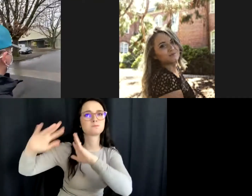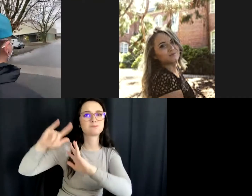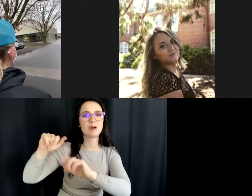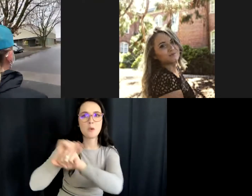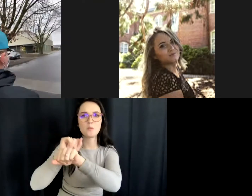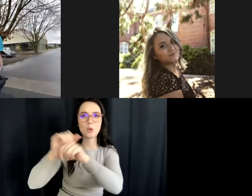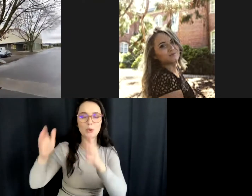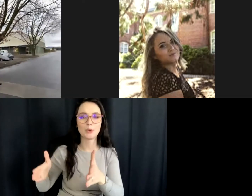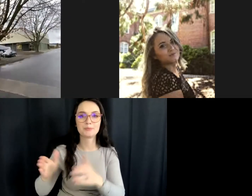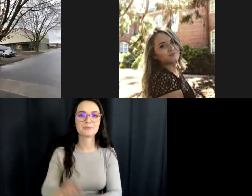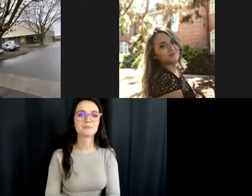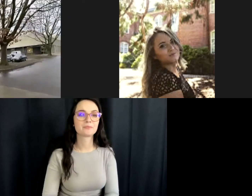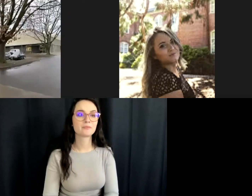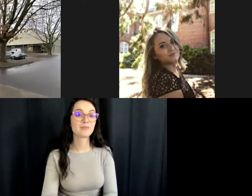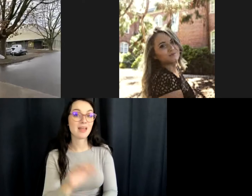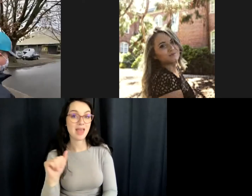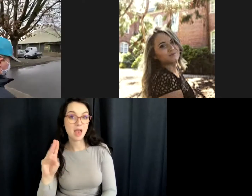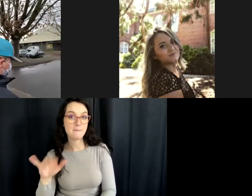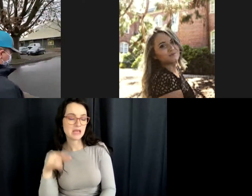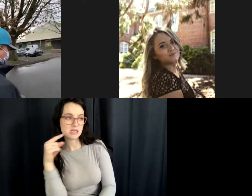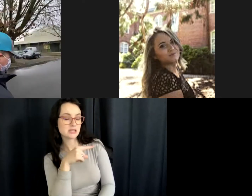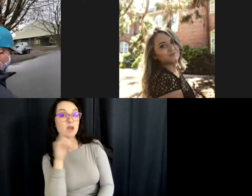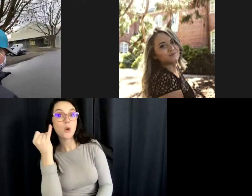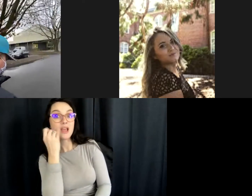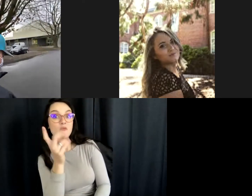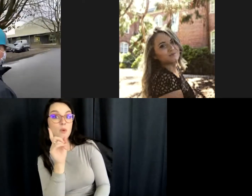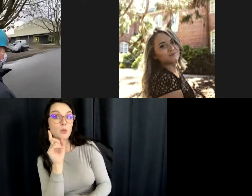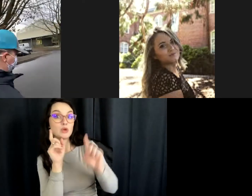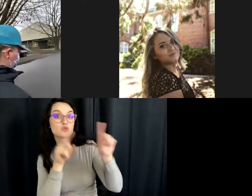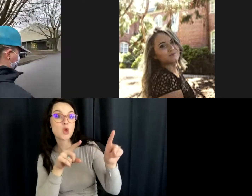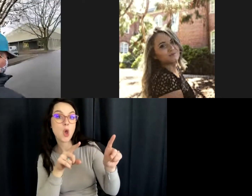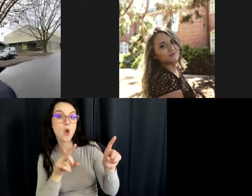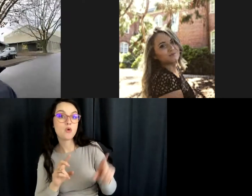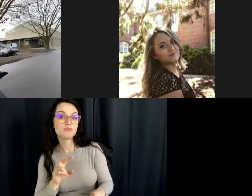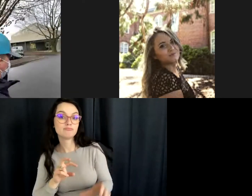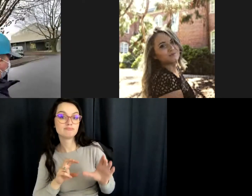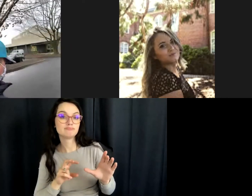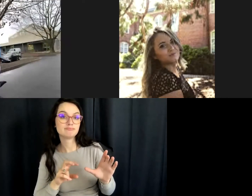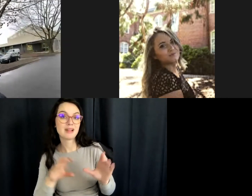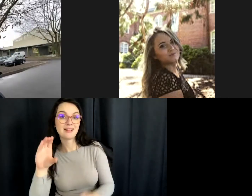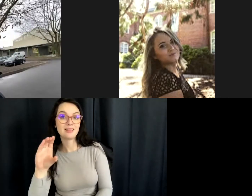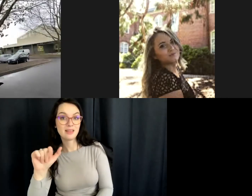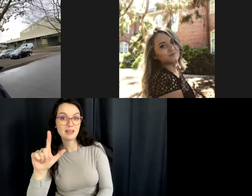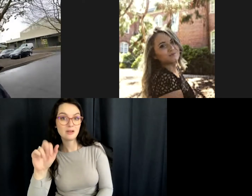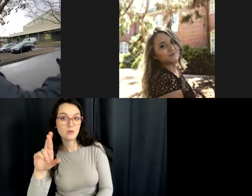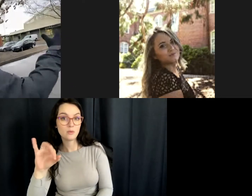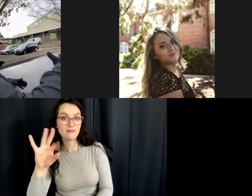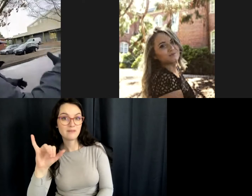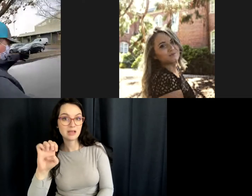science, there's a ton of jobs here. We also have people with environmental engineering degrees, people